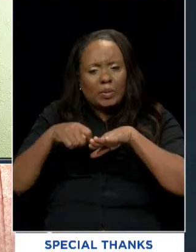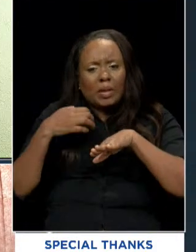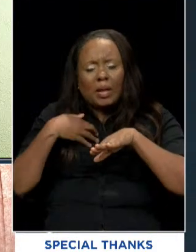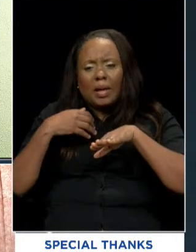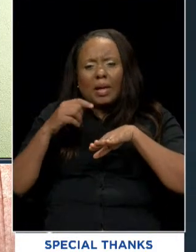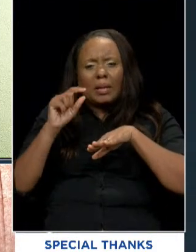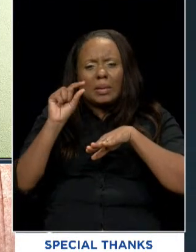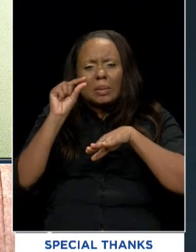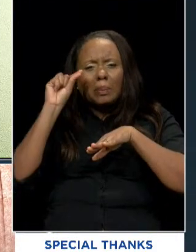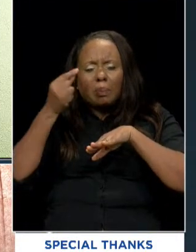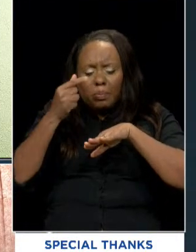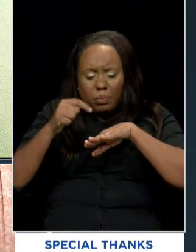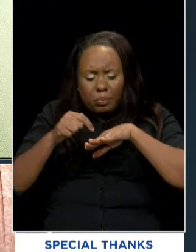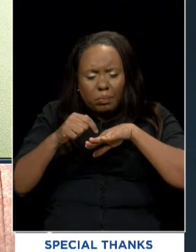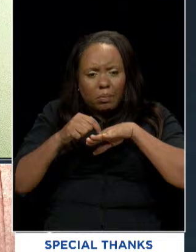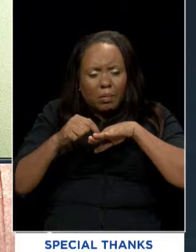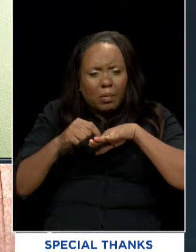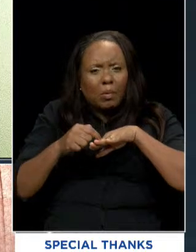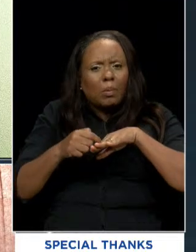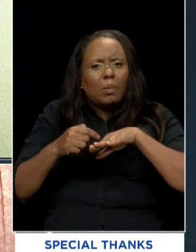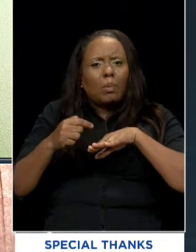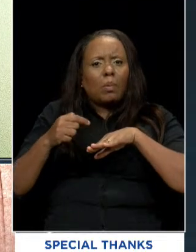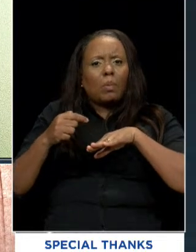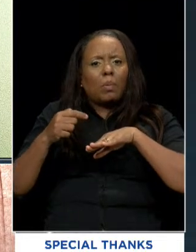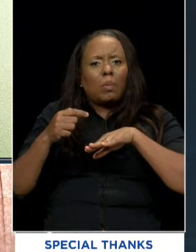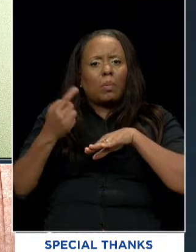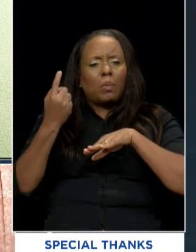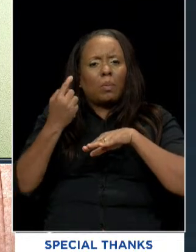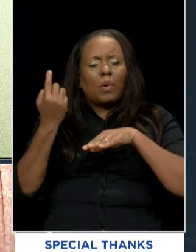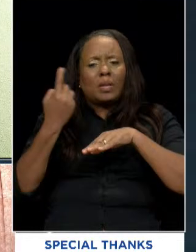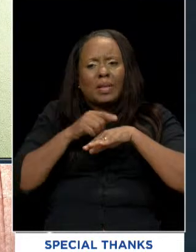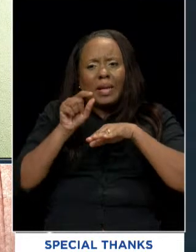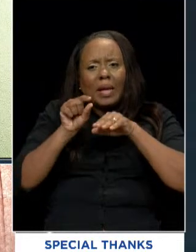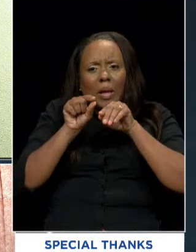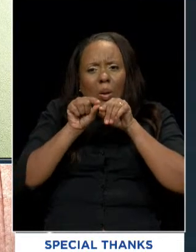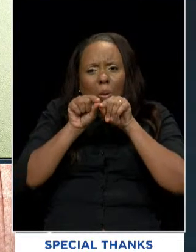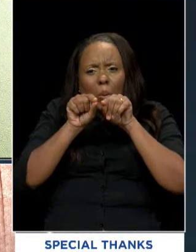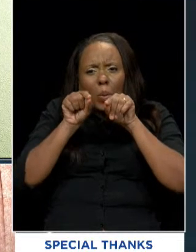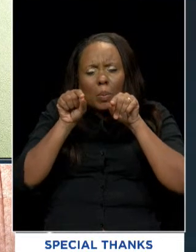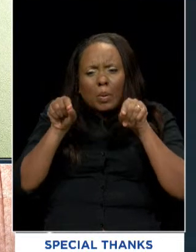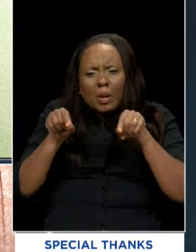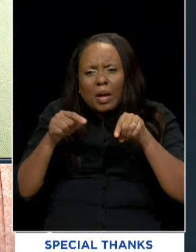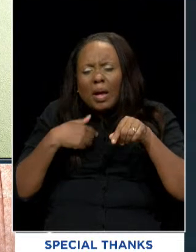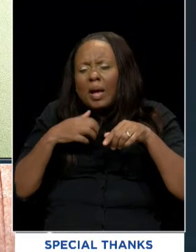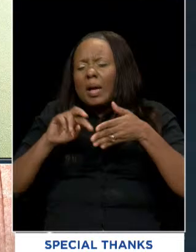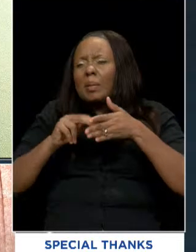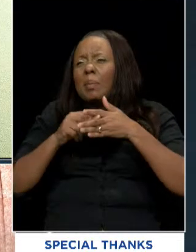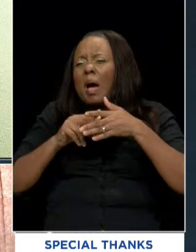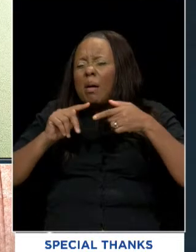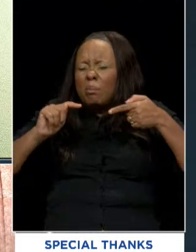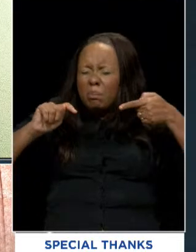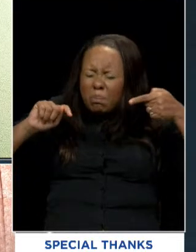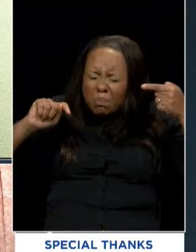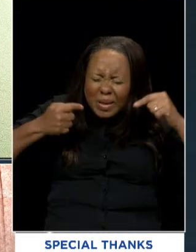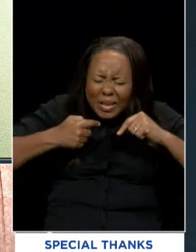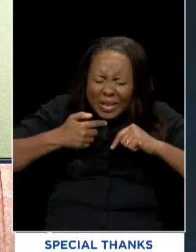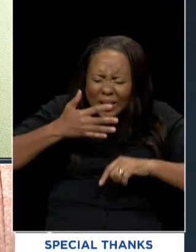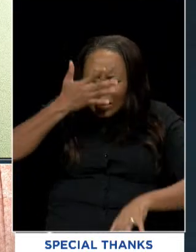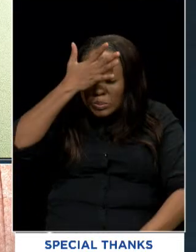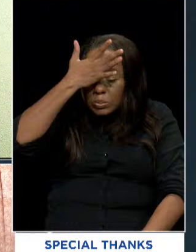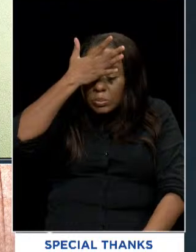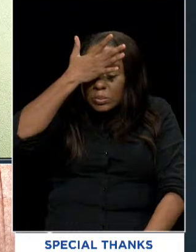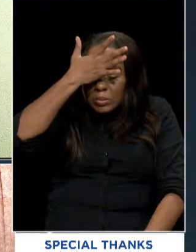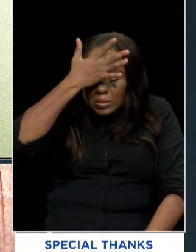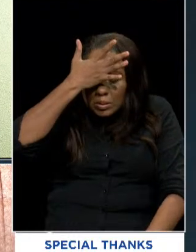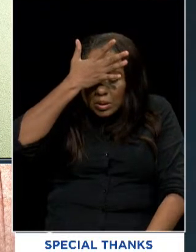6 weeks it break up again. And they wanted the split just open. And it was pains, unbearable pains. And I determined I